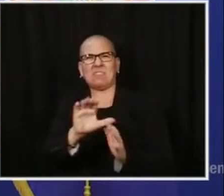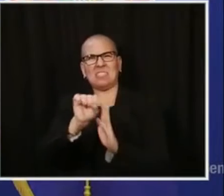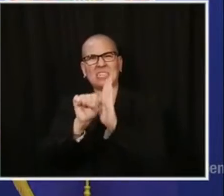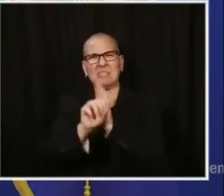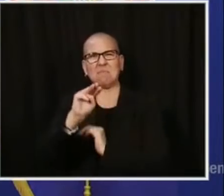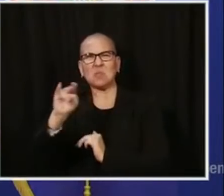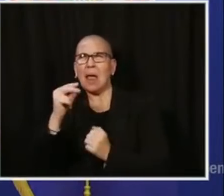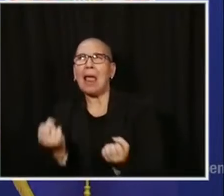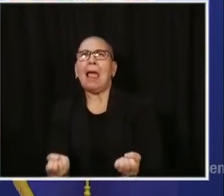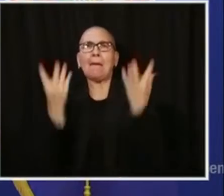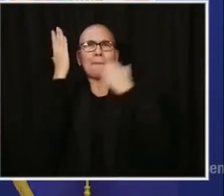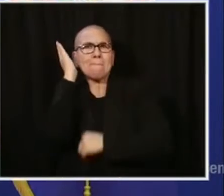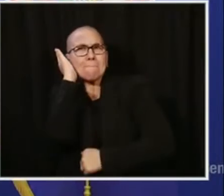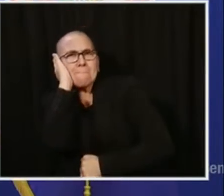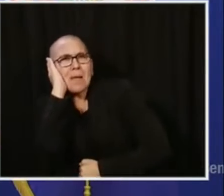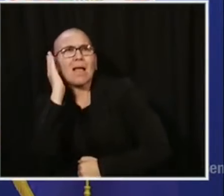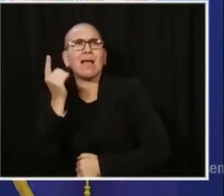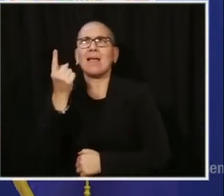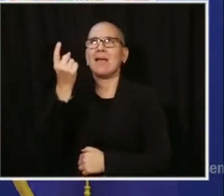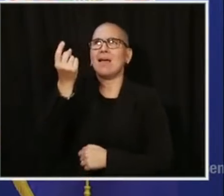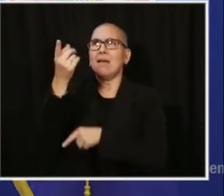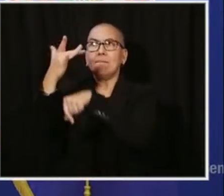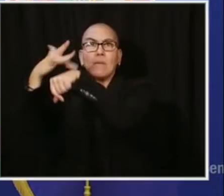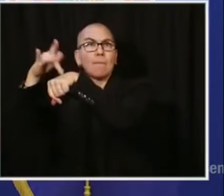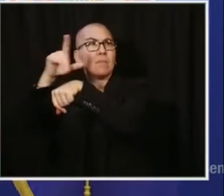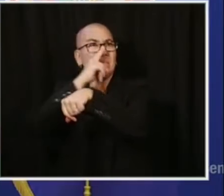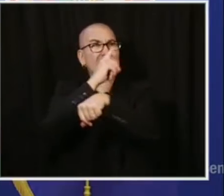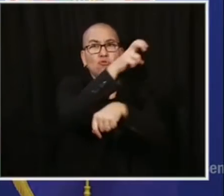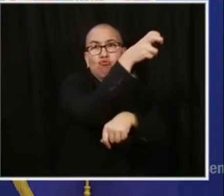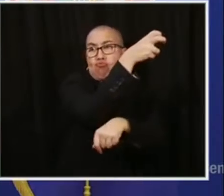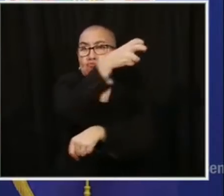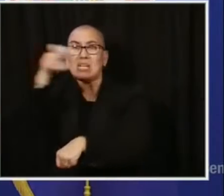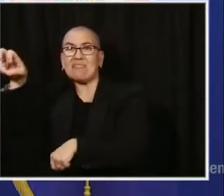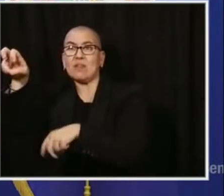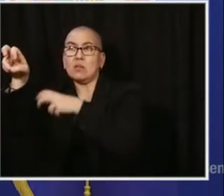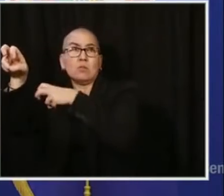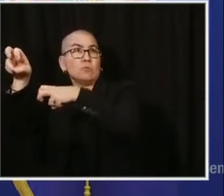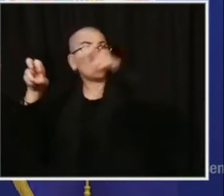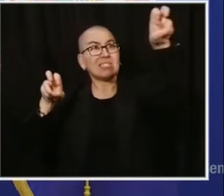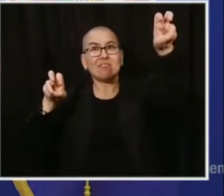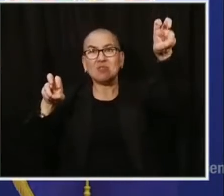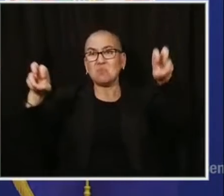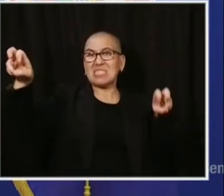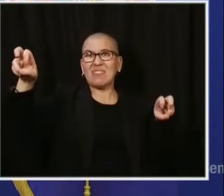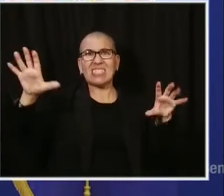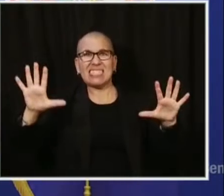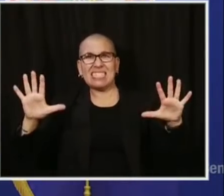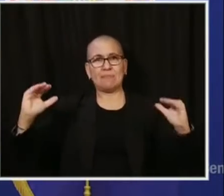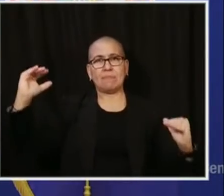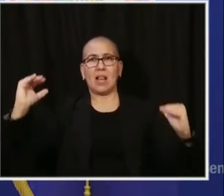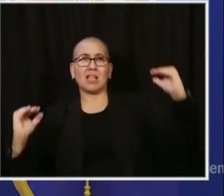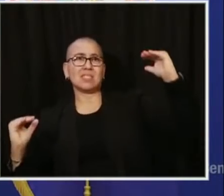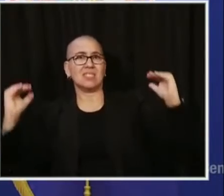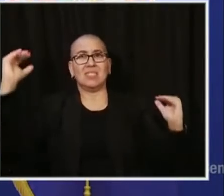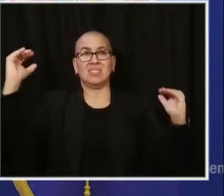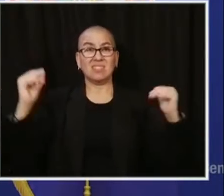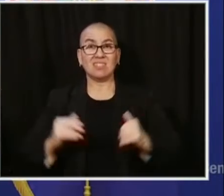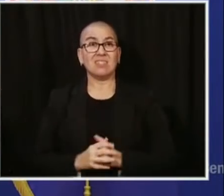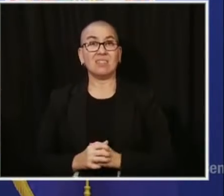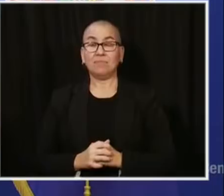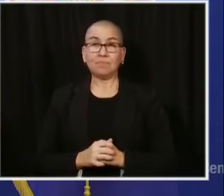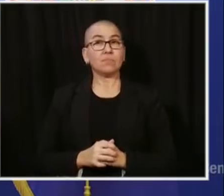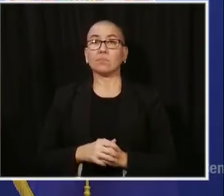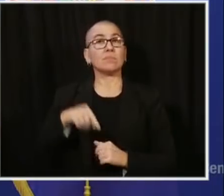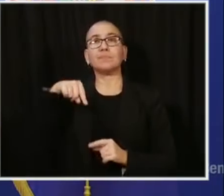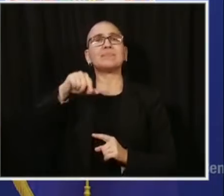other facilities to be able to get a handle on that. But this is not just isolated to certain areas. It is